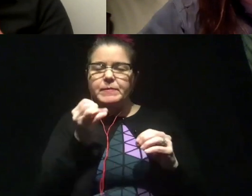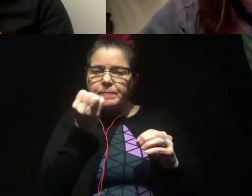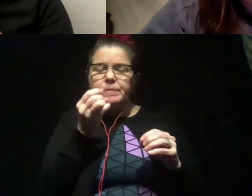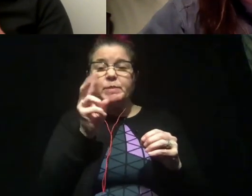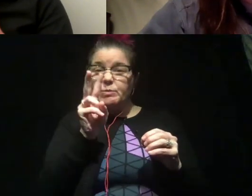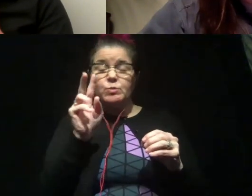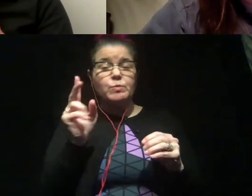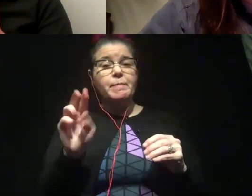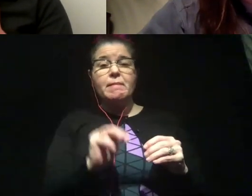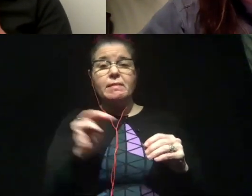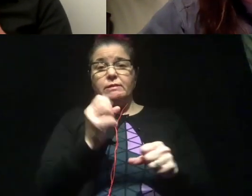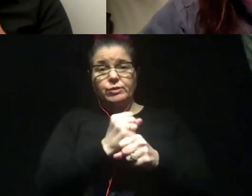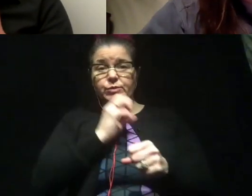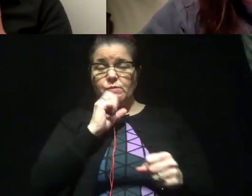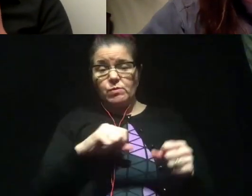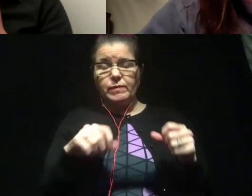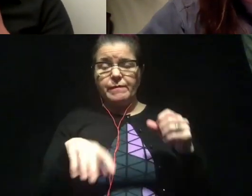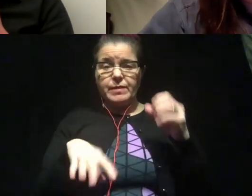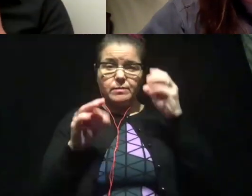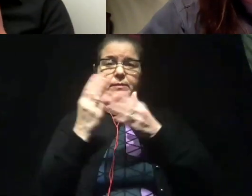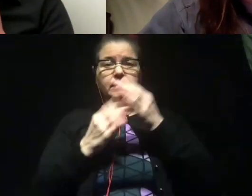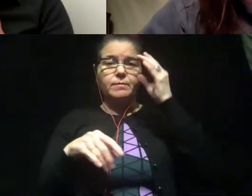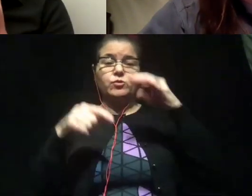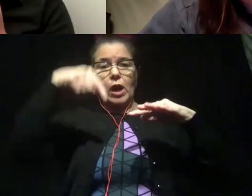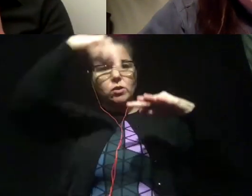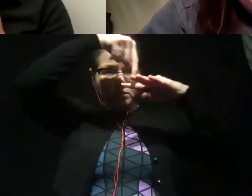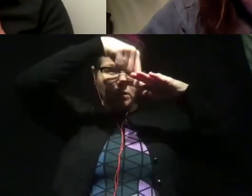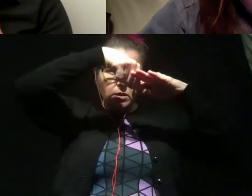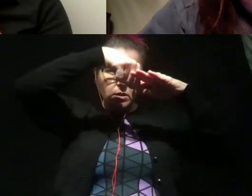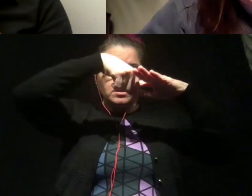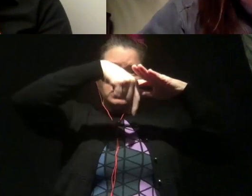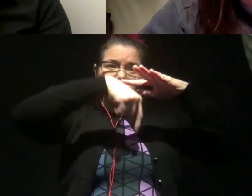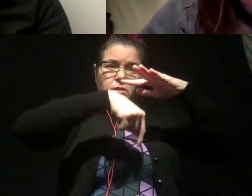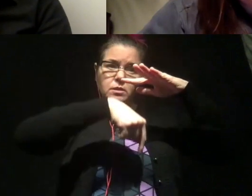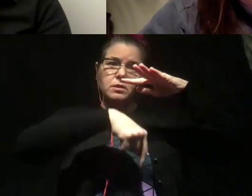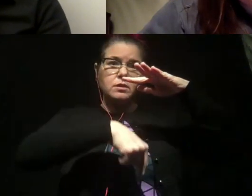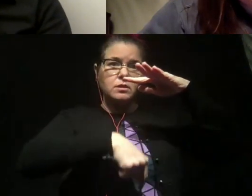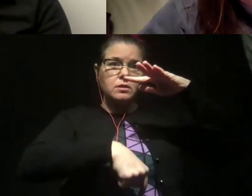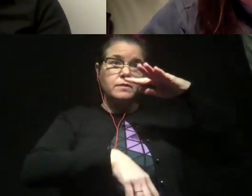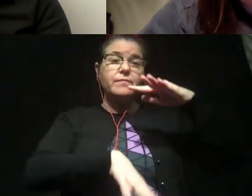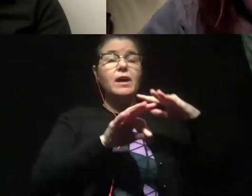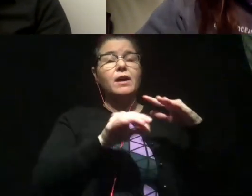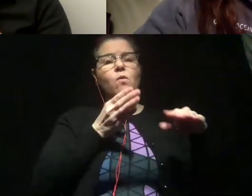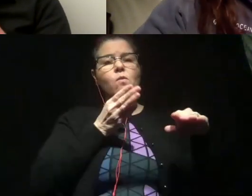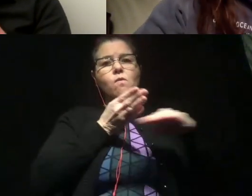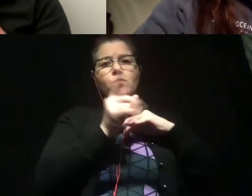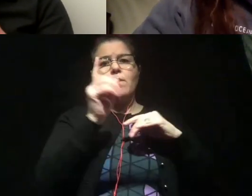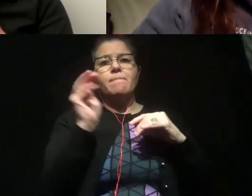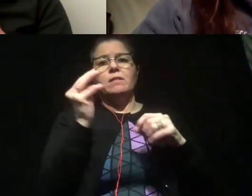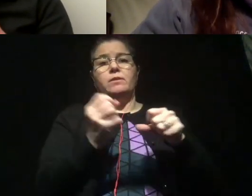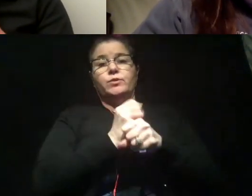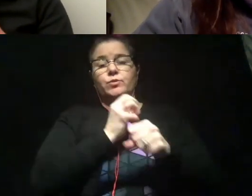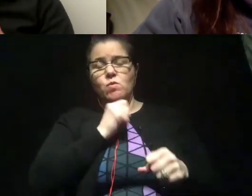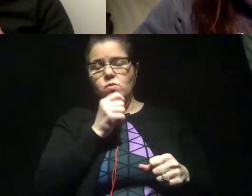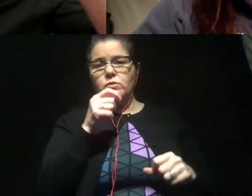old. They're right now trying to drill a core in Antarctica to get down to the bottom of a spot where they think the ice is over 1 million years old at the